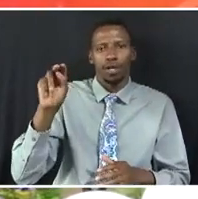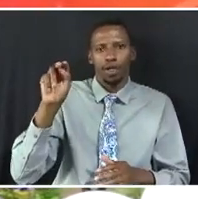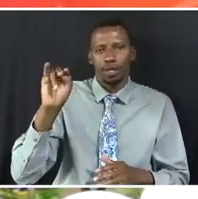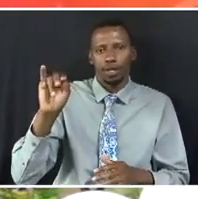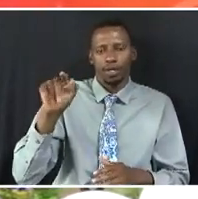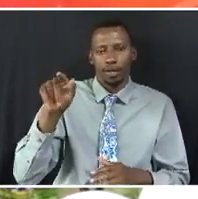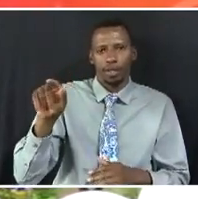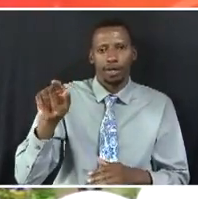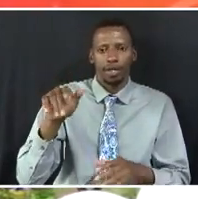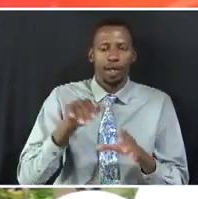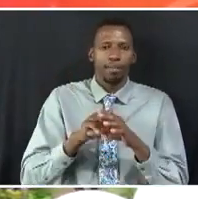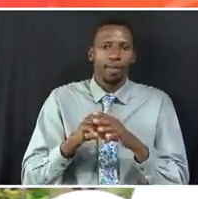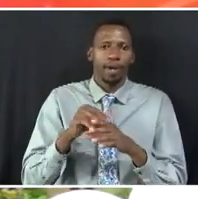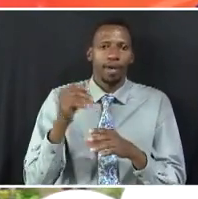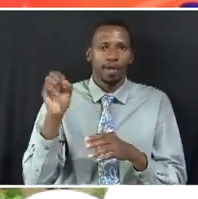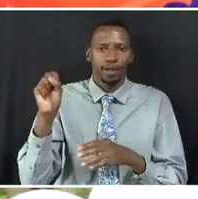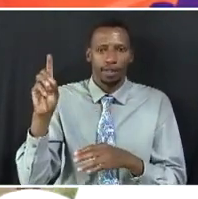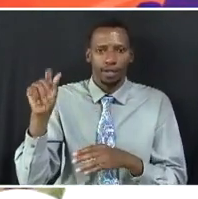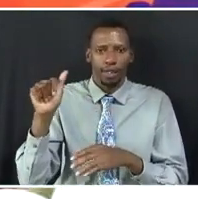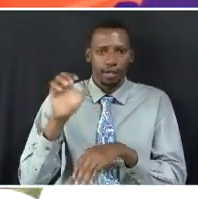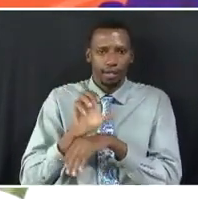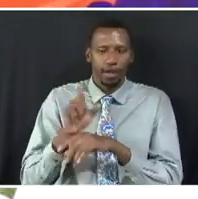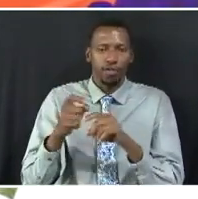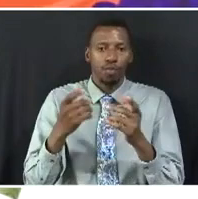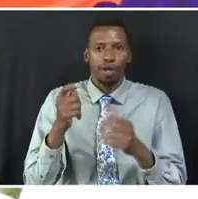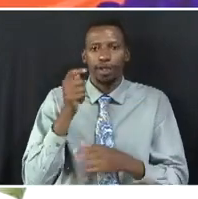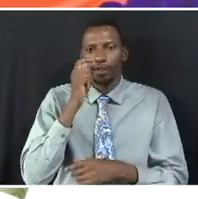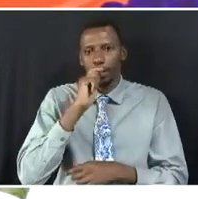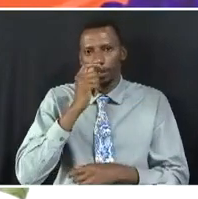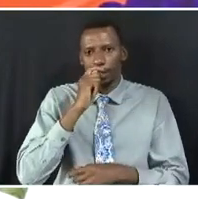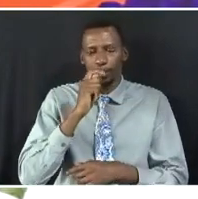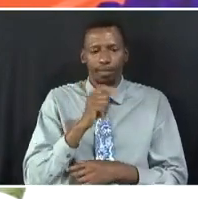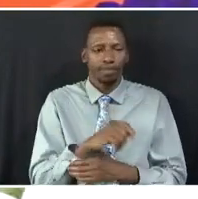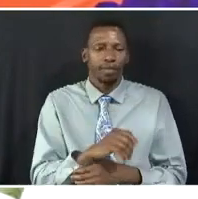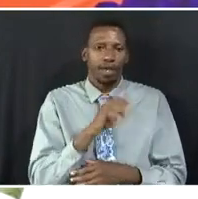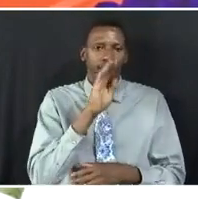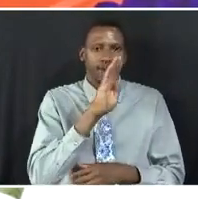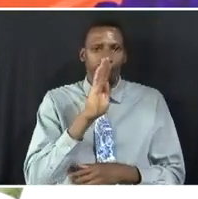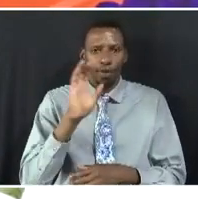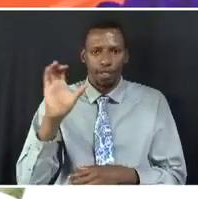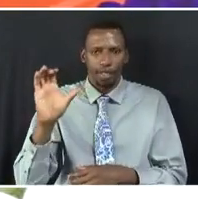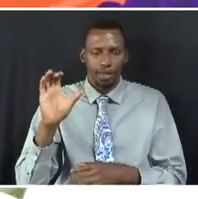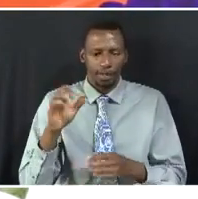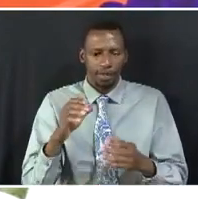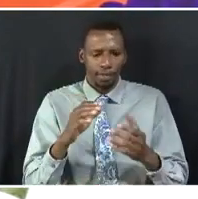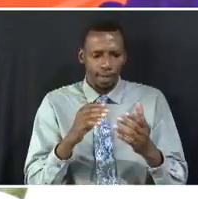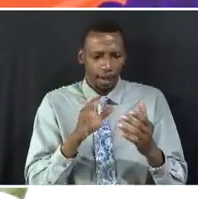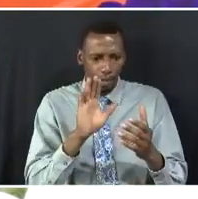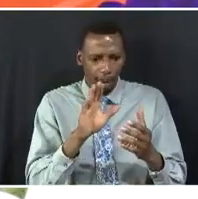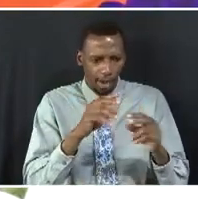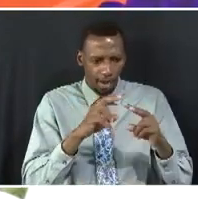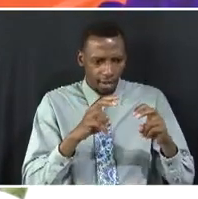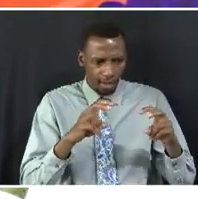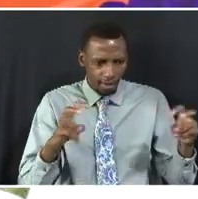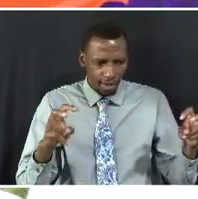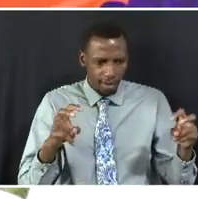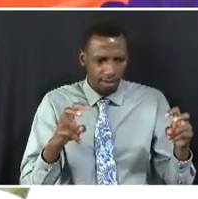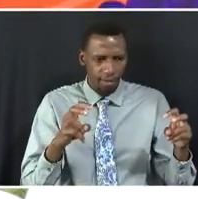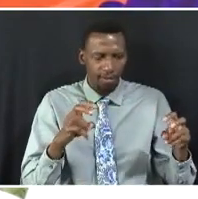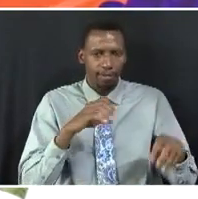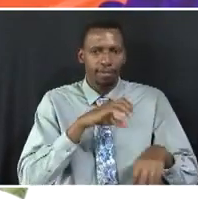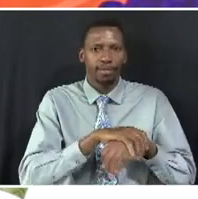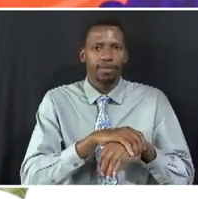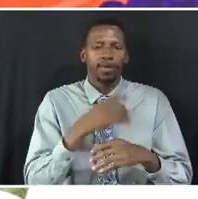Adventist from Tanzania. And the BBC documented his research and said